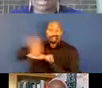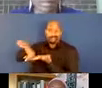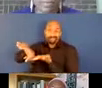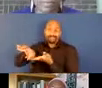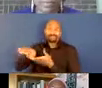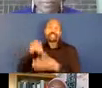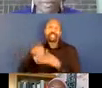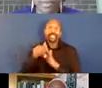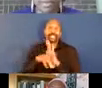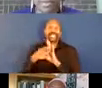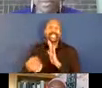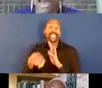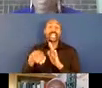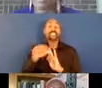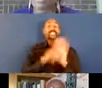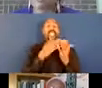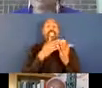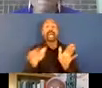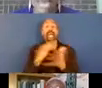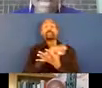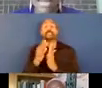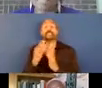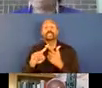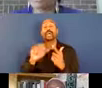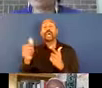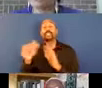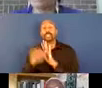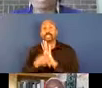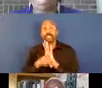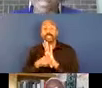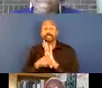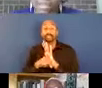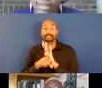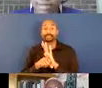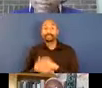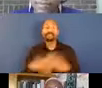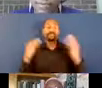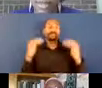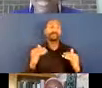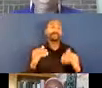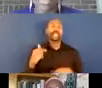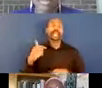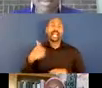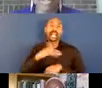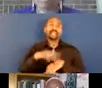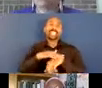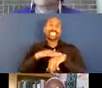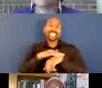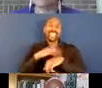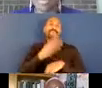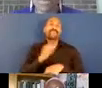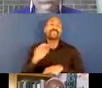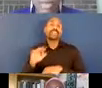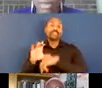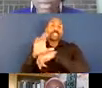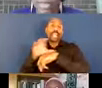Solidarity. I am a native daughter of Chocolate City, a nickname given to a majority